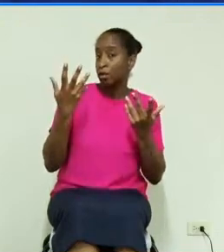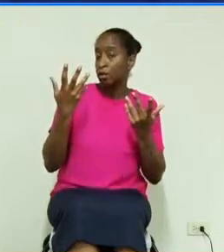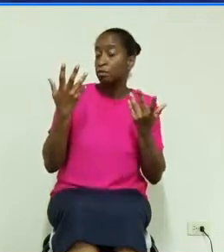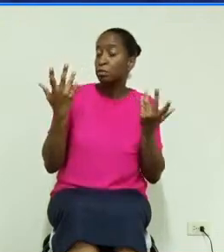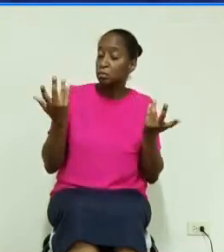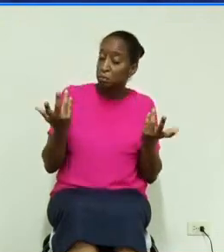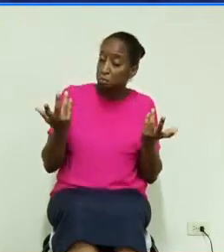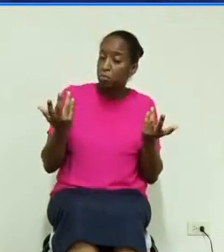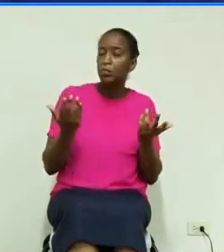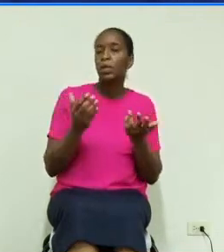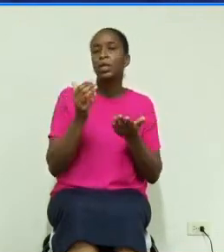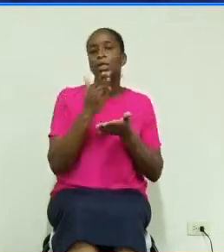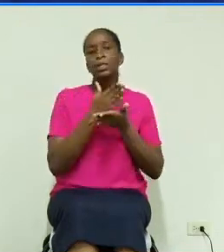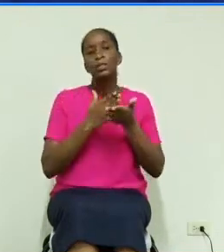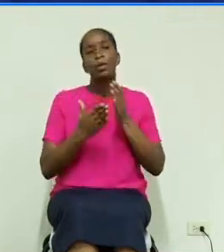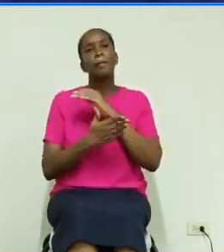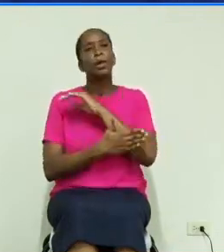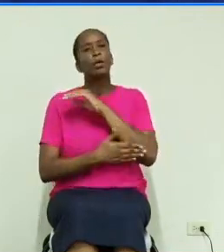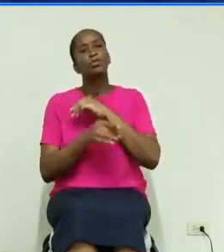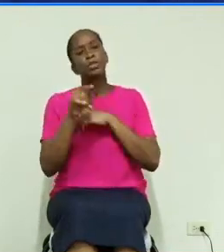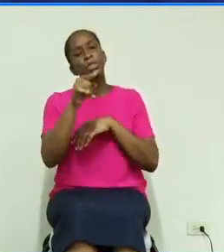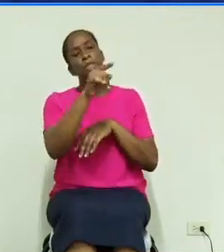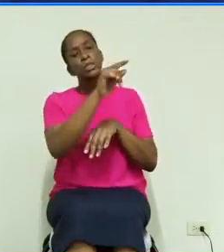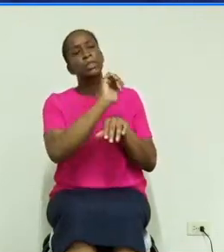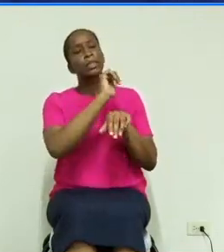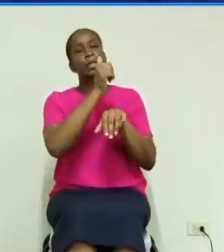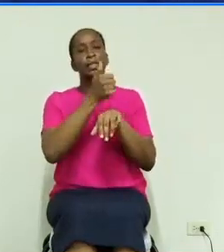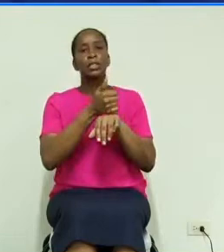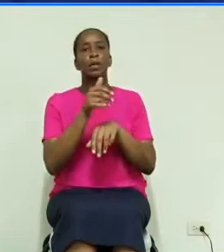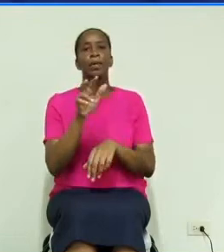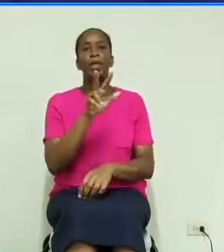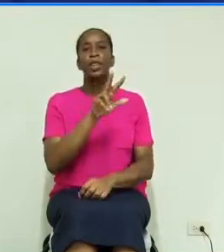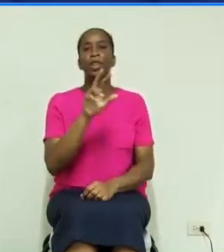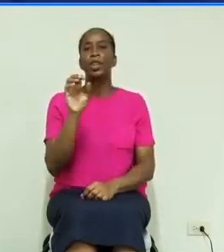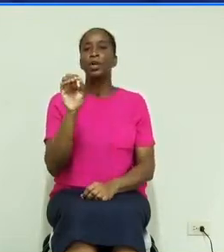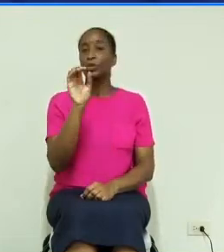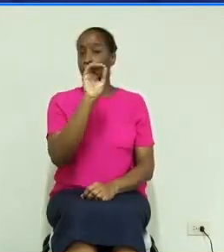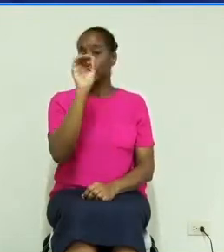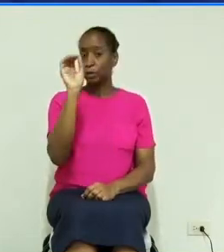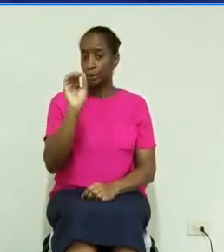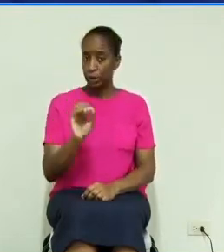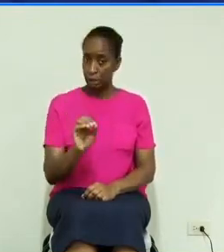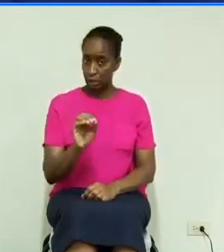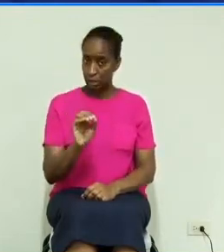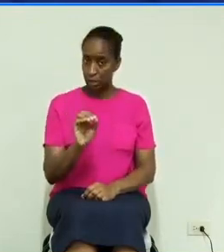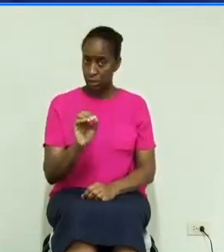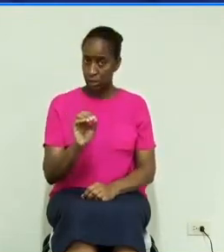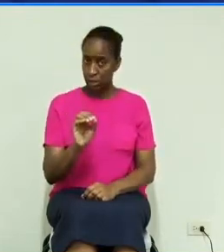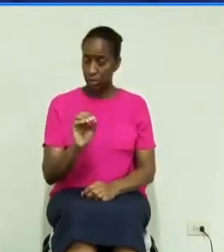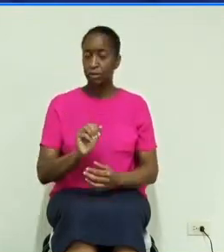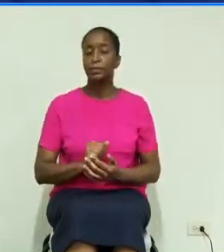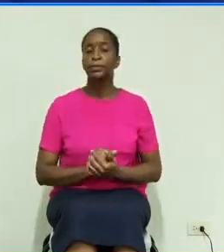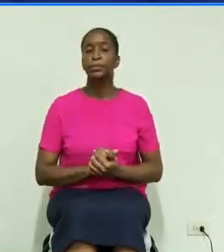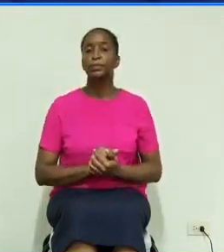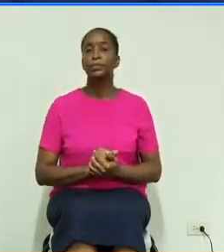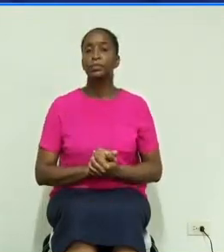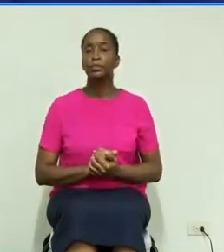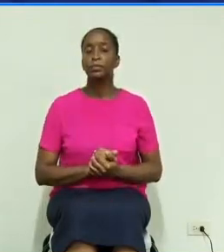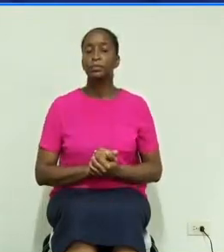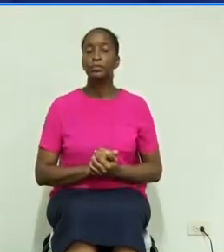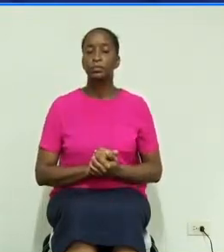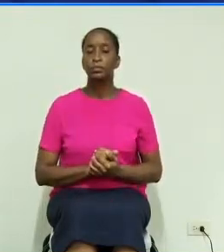being an issue that has gone on for a very long period of time, critical mass is still set at